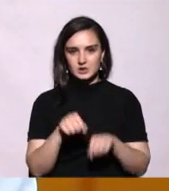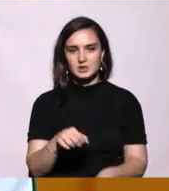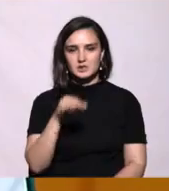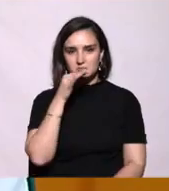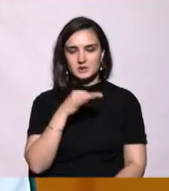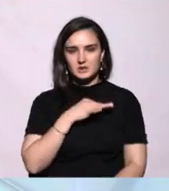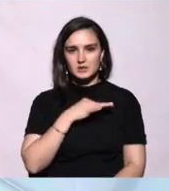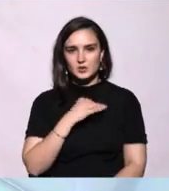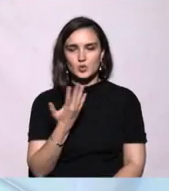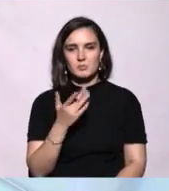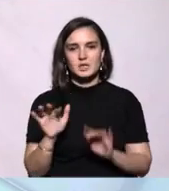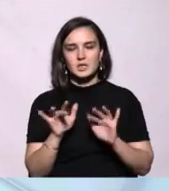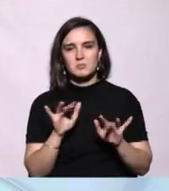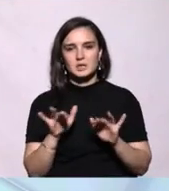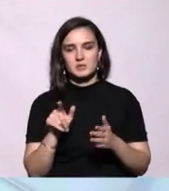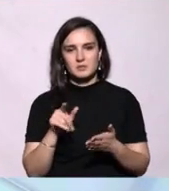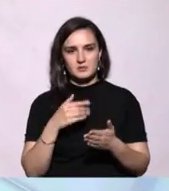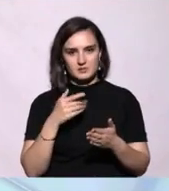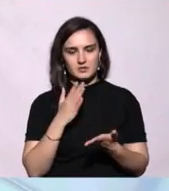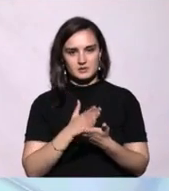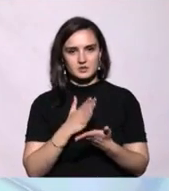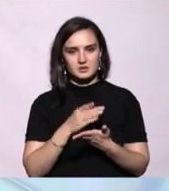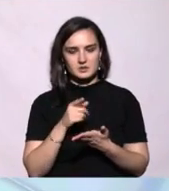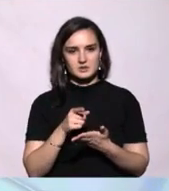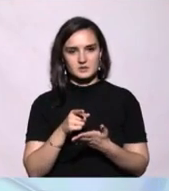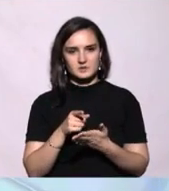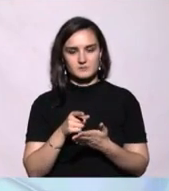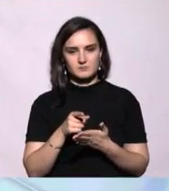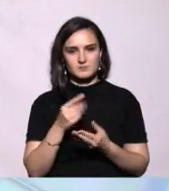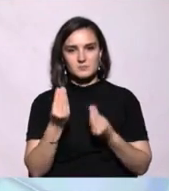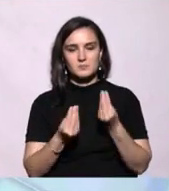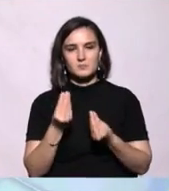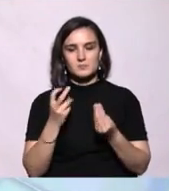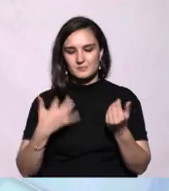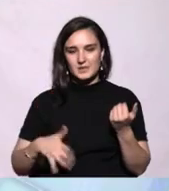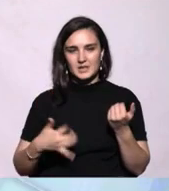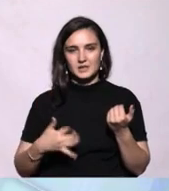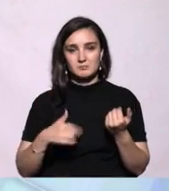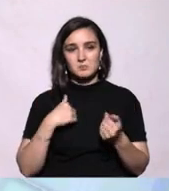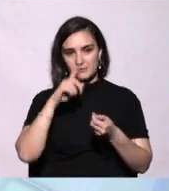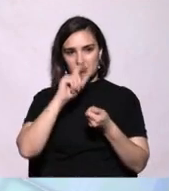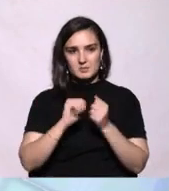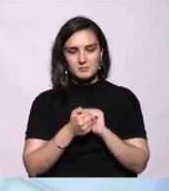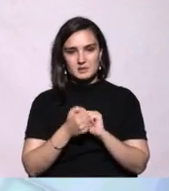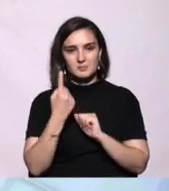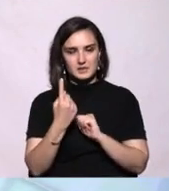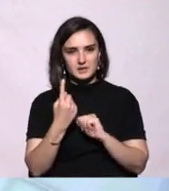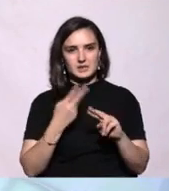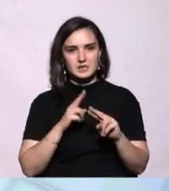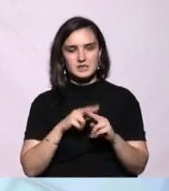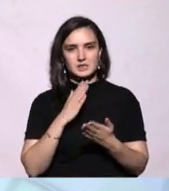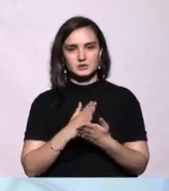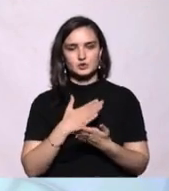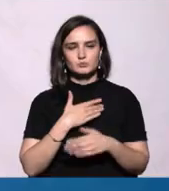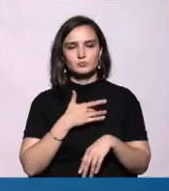me which activities goes in the play column? Sure. So, I remember one is